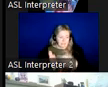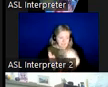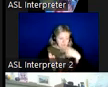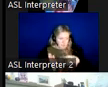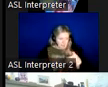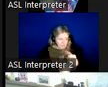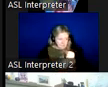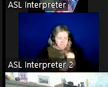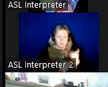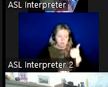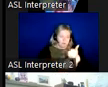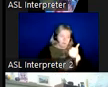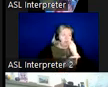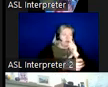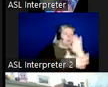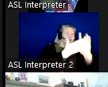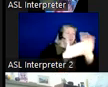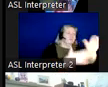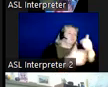it from that location for you.